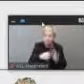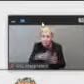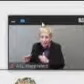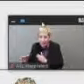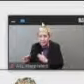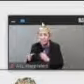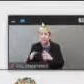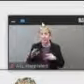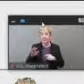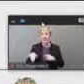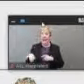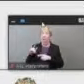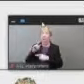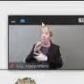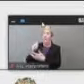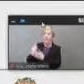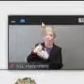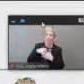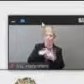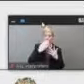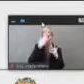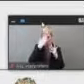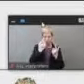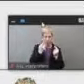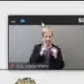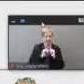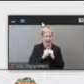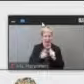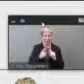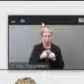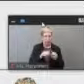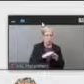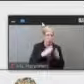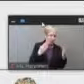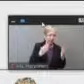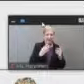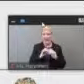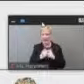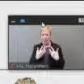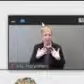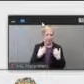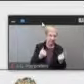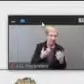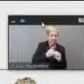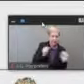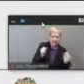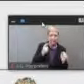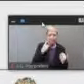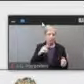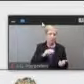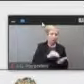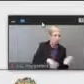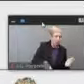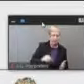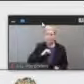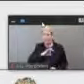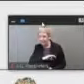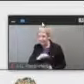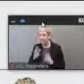we're doing to reopen schools, that prioritizes the health and safety of our students, staff, and communities.